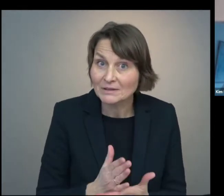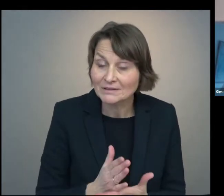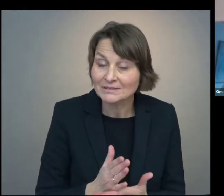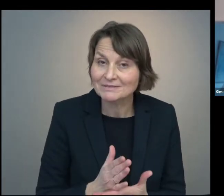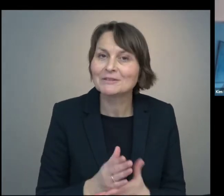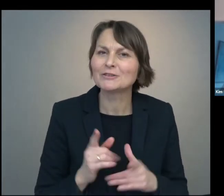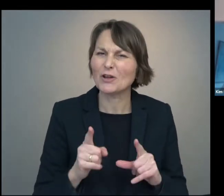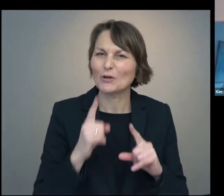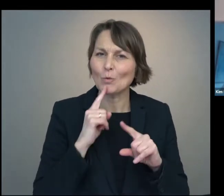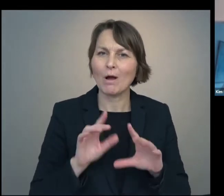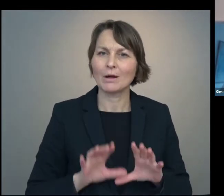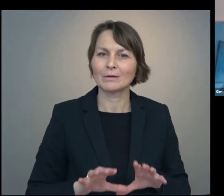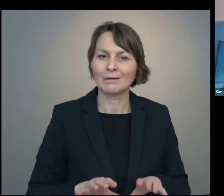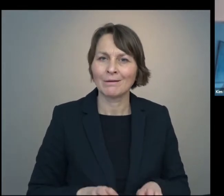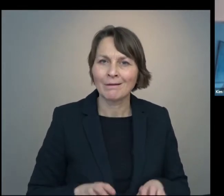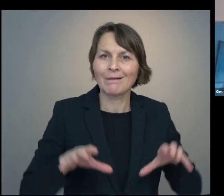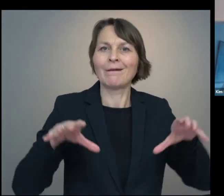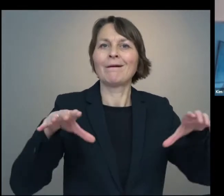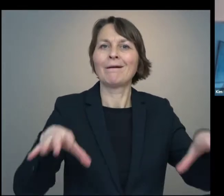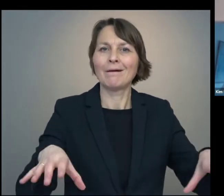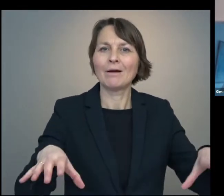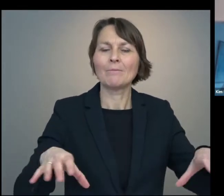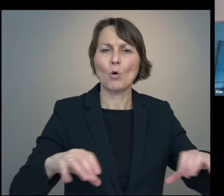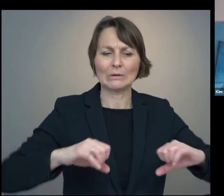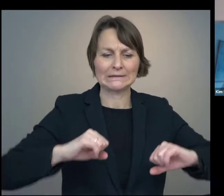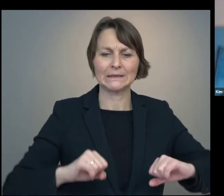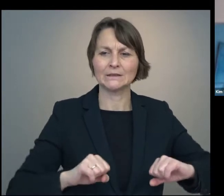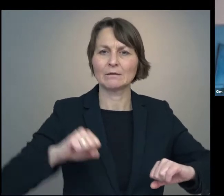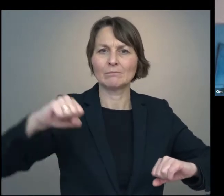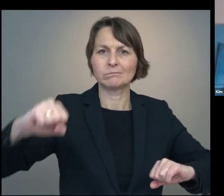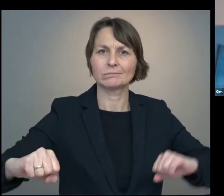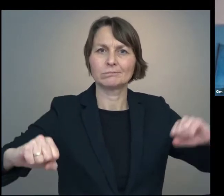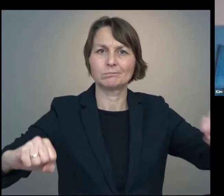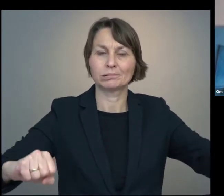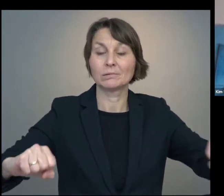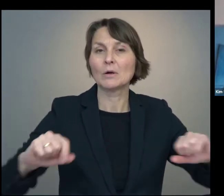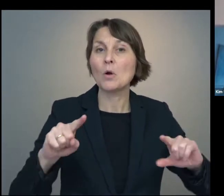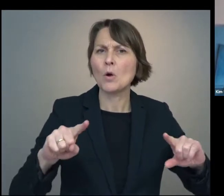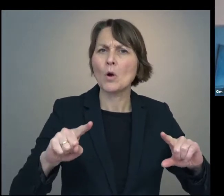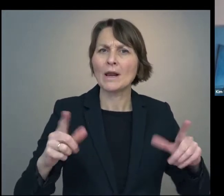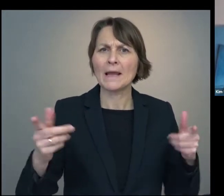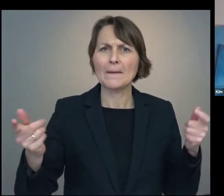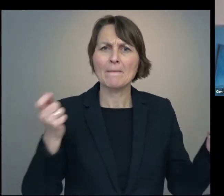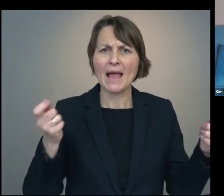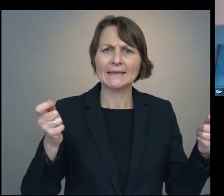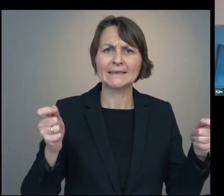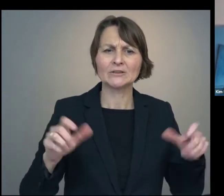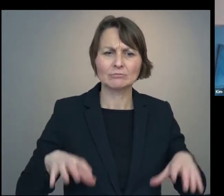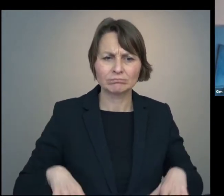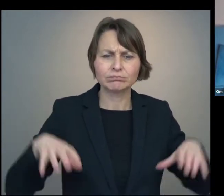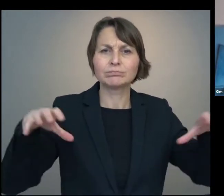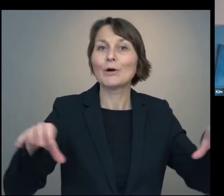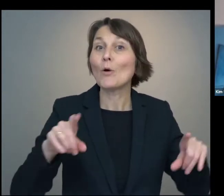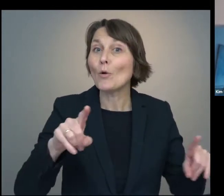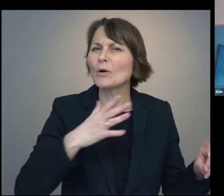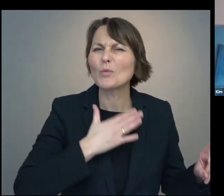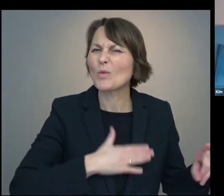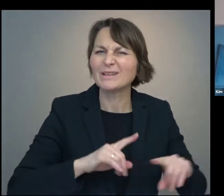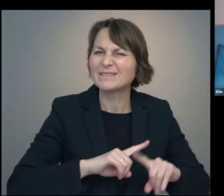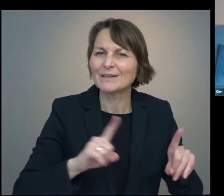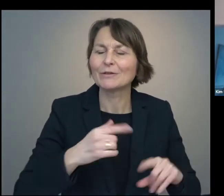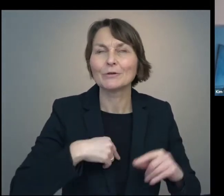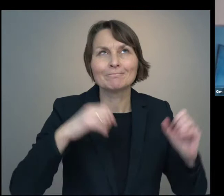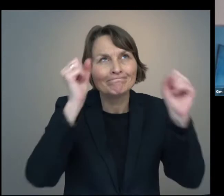of expanding suits and partner management, or is that about having more of a